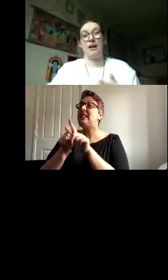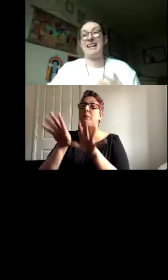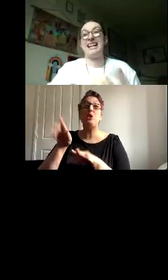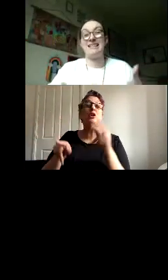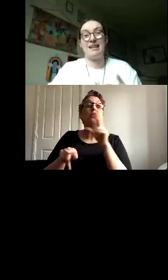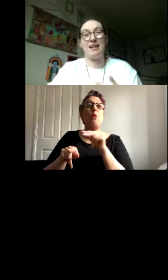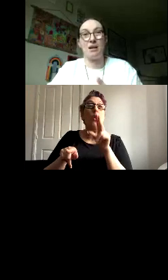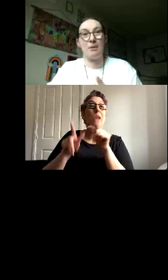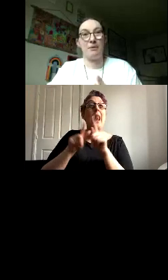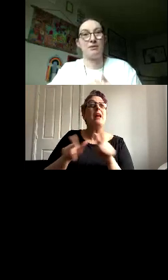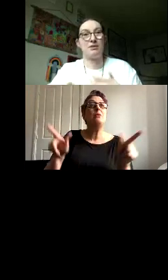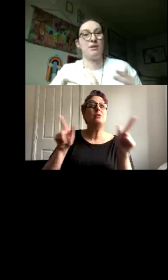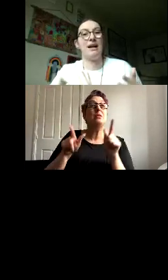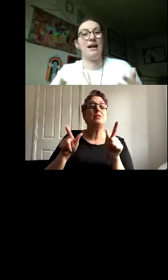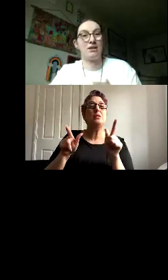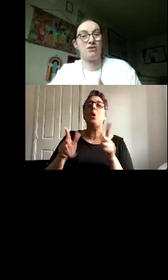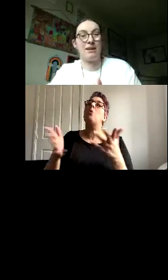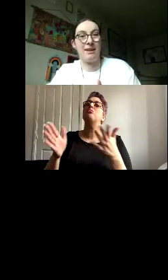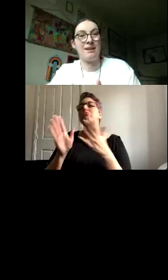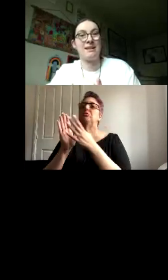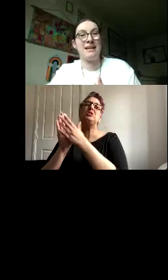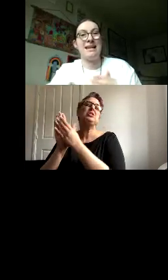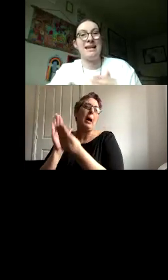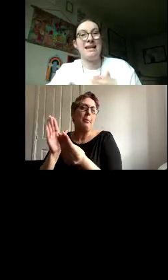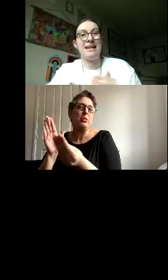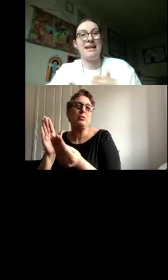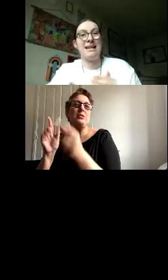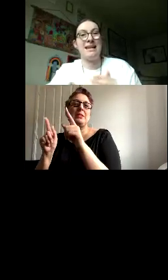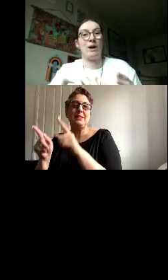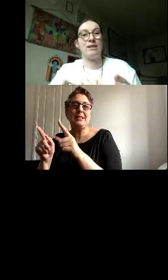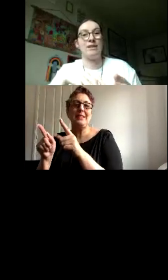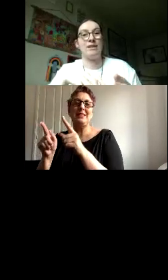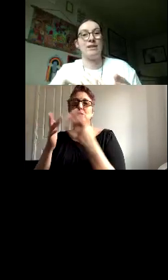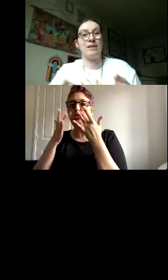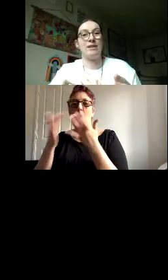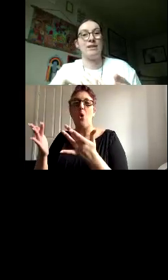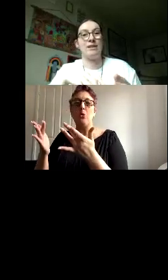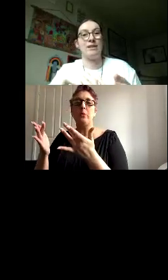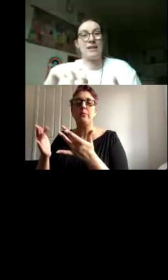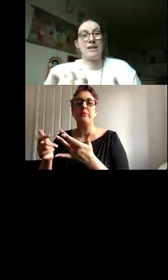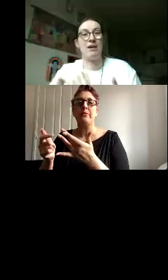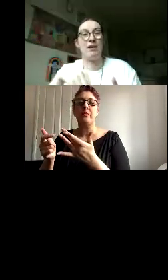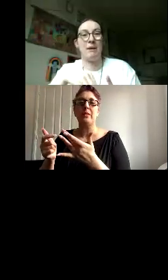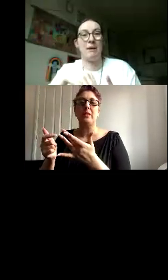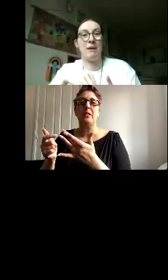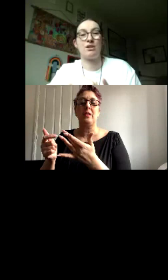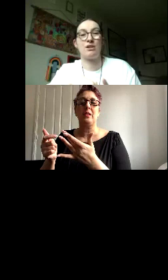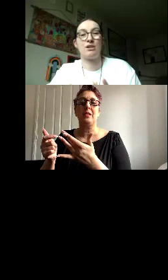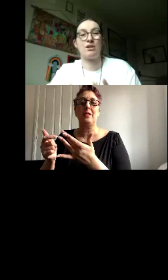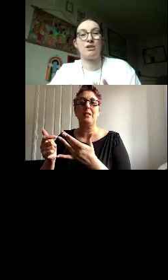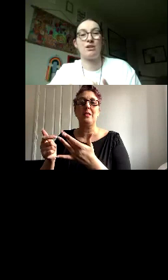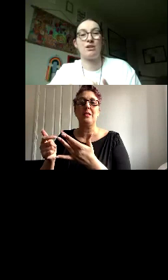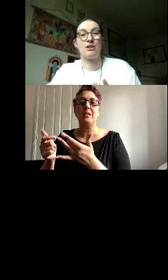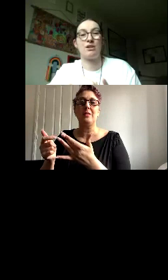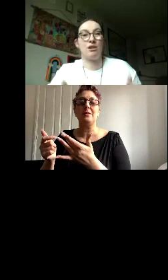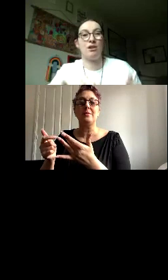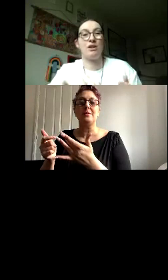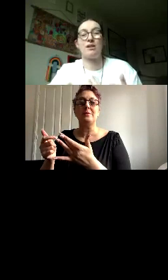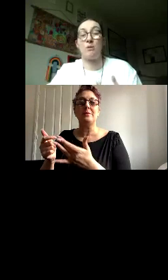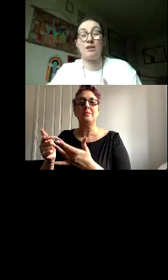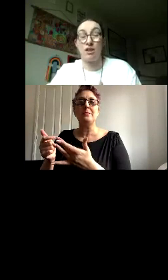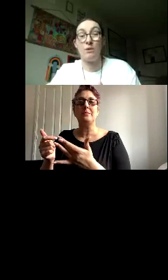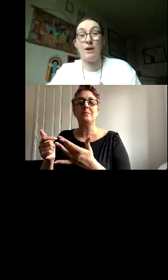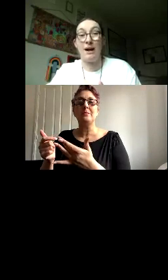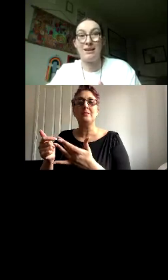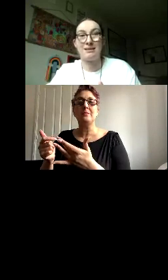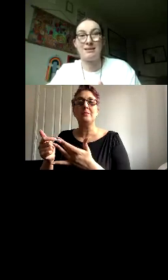So an easy example to illustrate this is that when you spell the alphabet in British Sign Language, you do